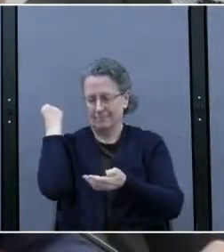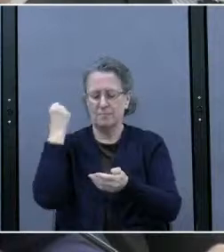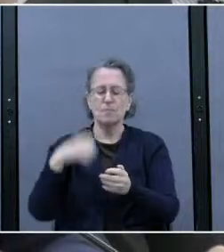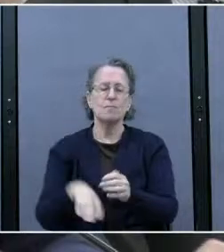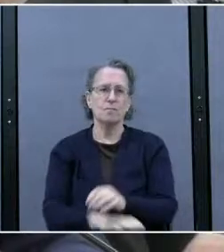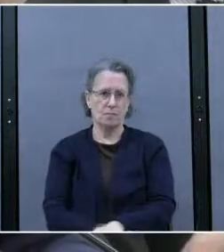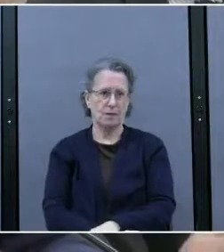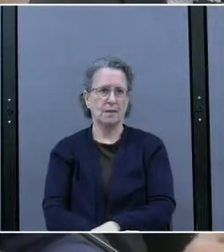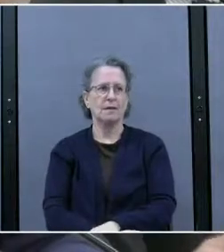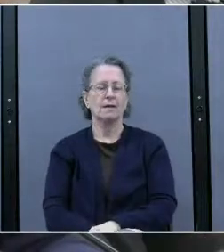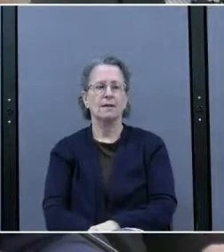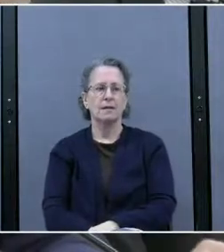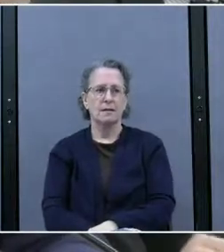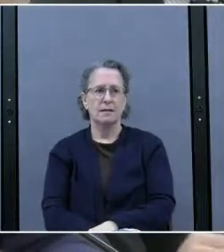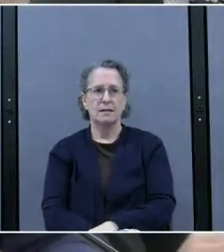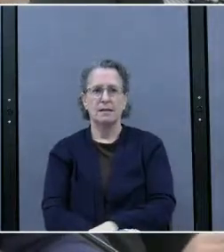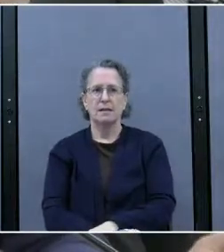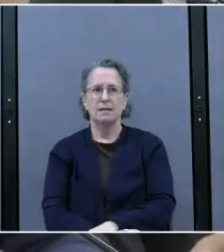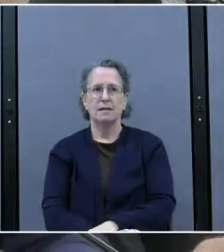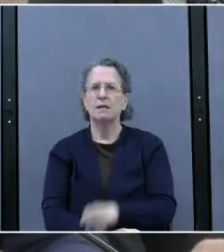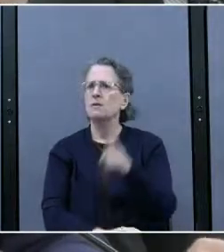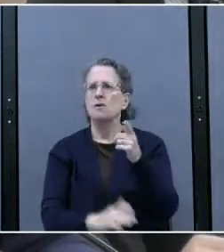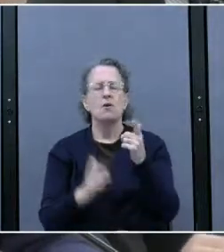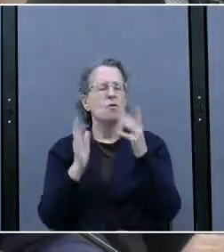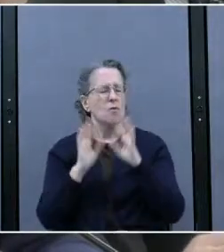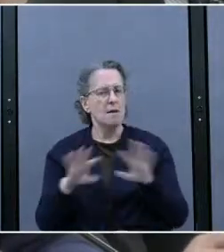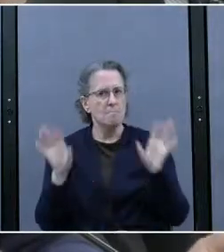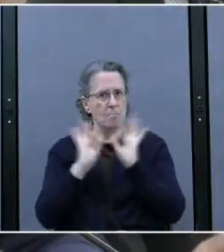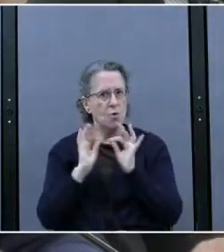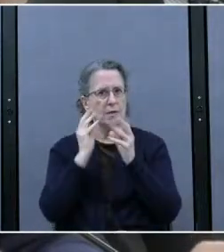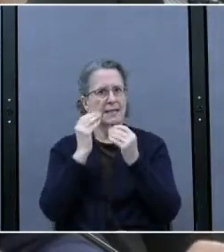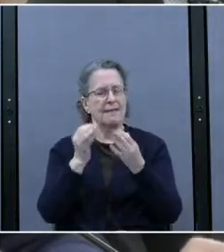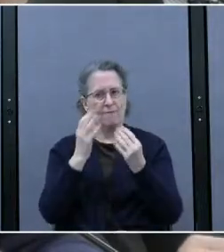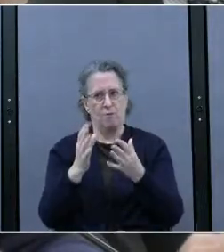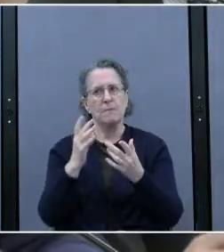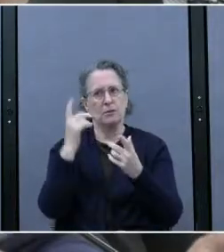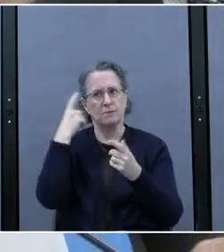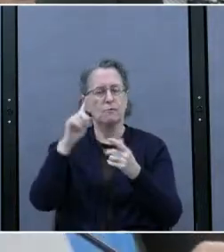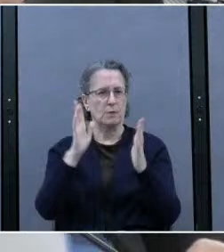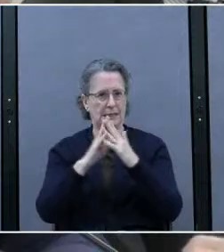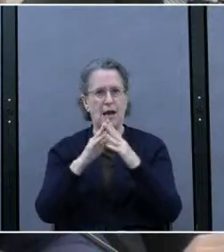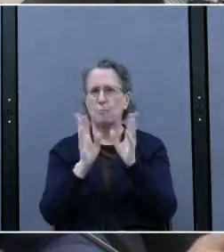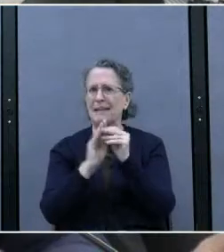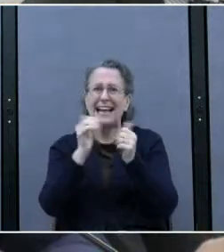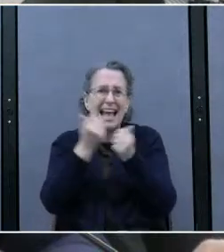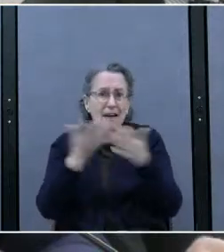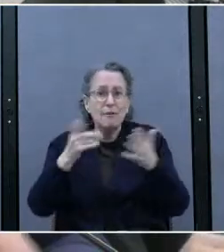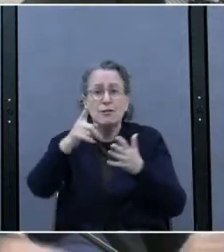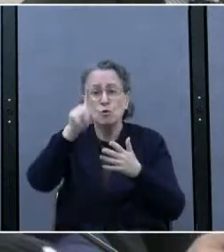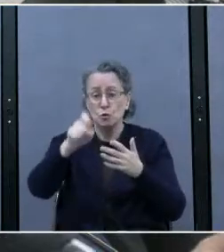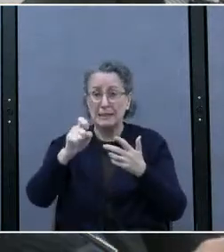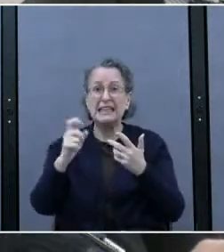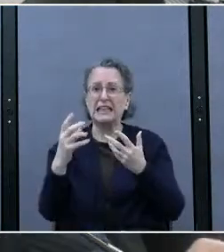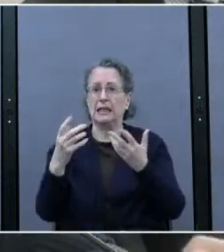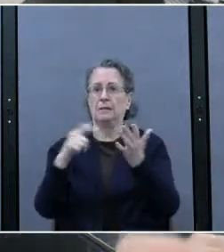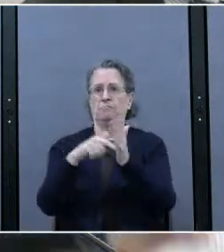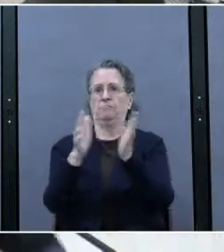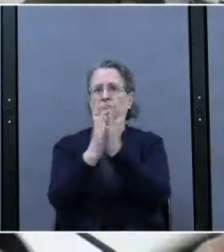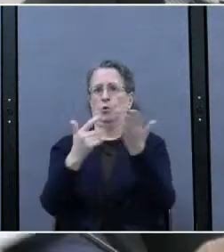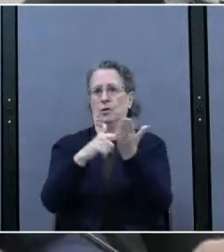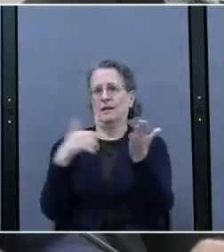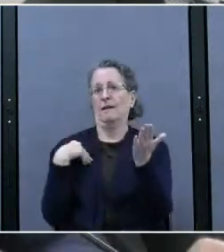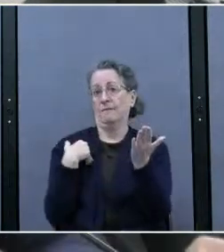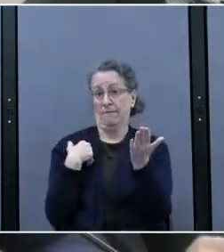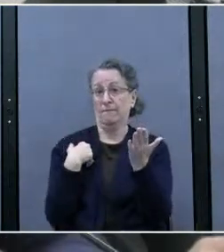clerk. It contains all of the information that you'll need for town meeting. And also within that book,